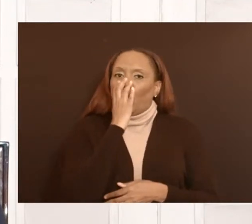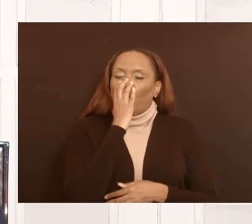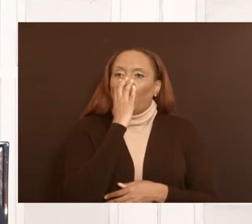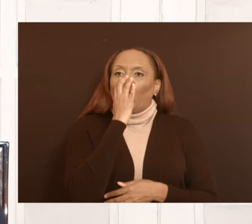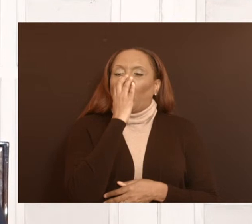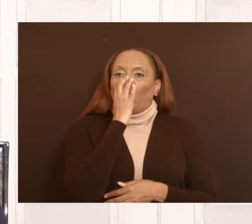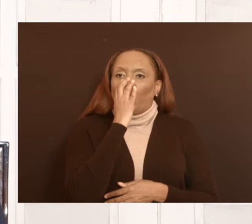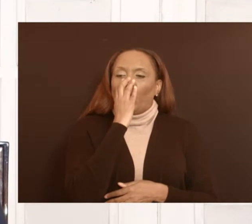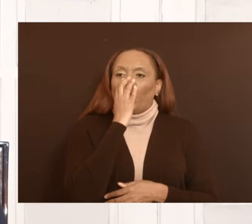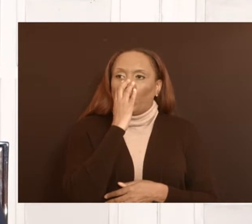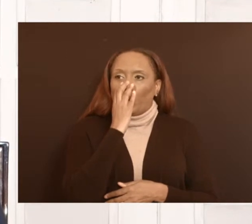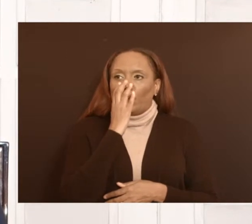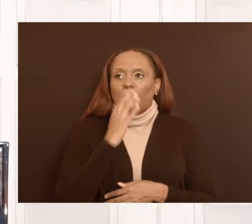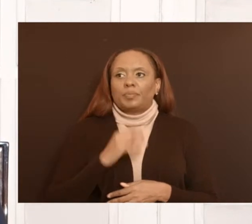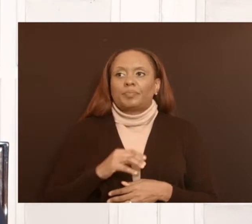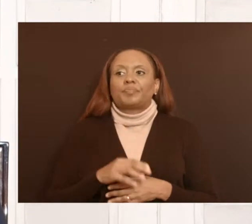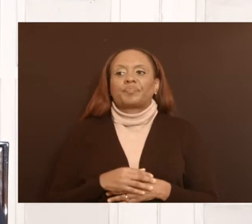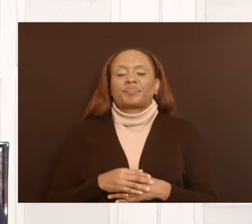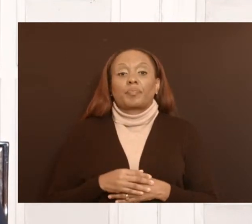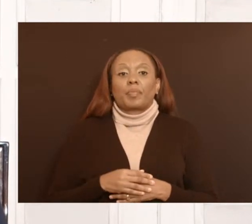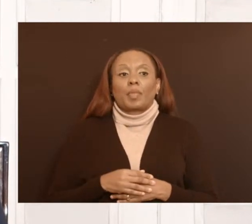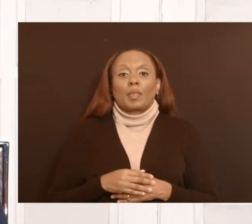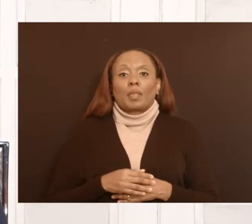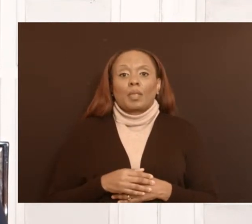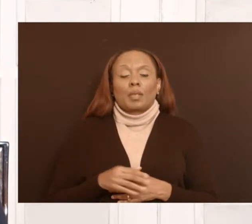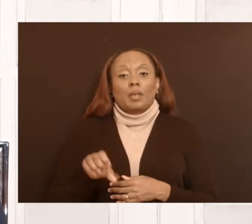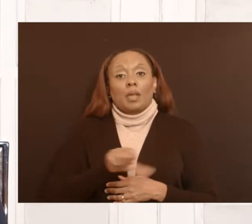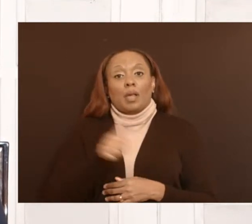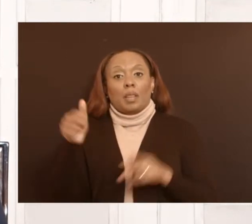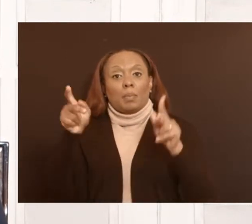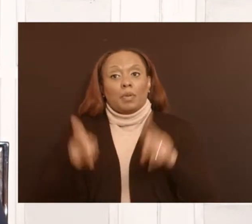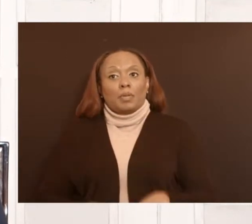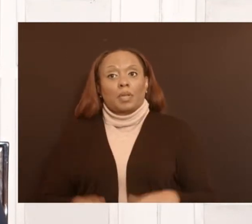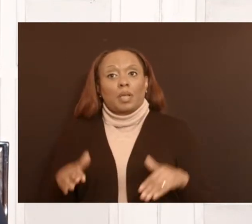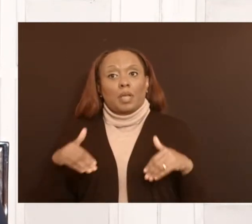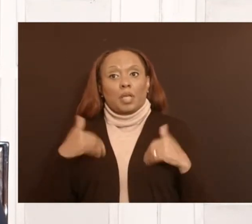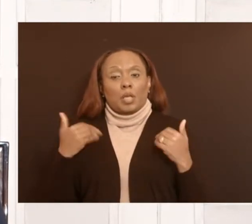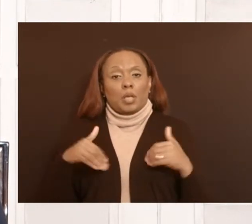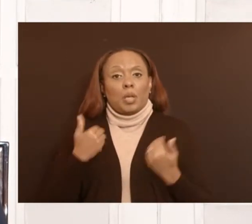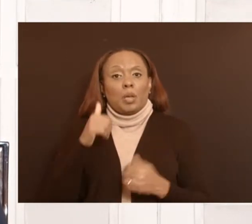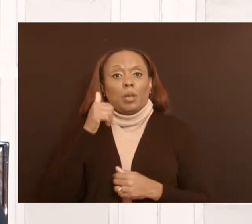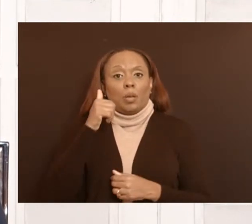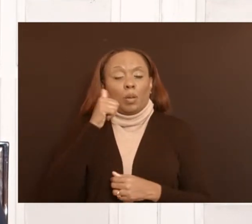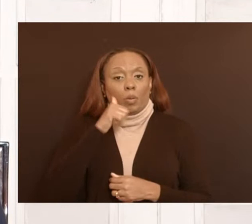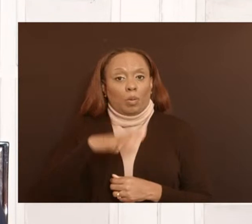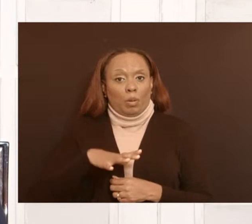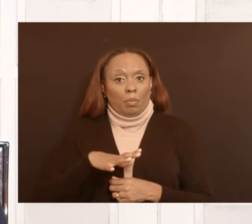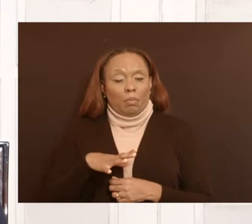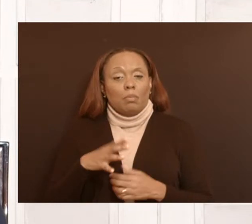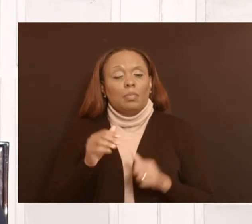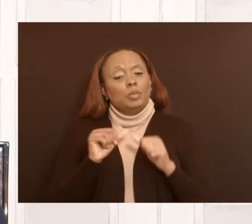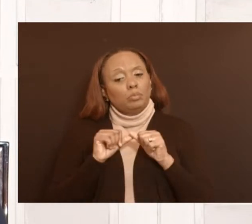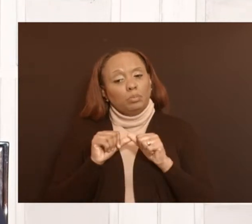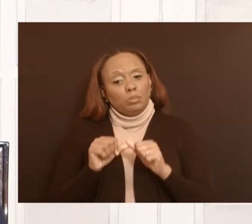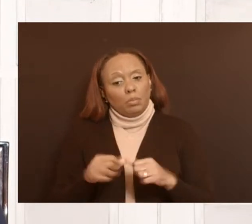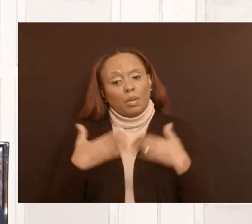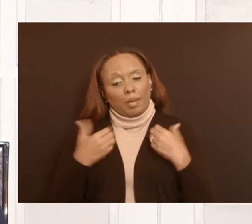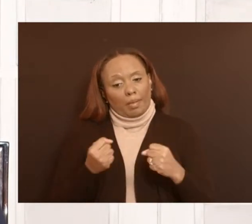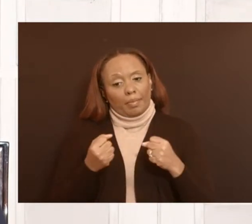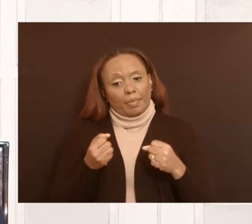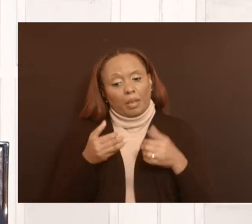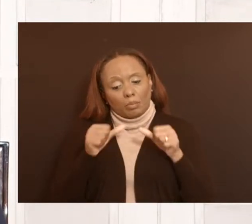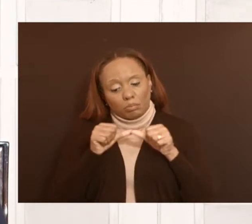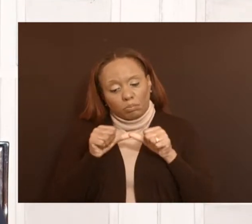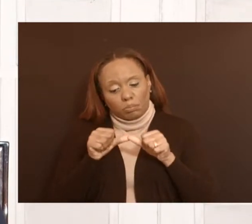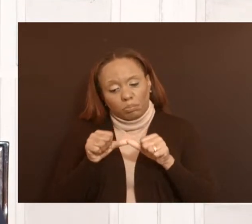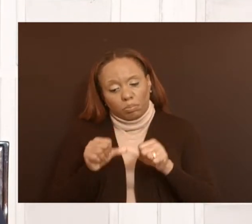other individual, another young female, is stable at this particular point, but we continue to watch her and continue to